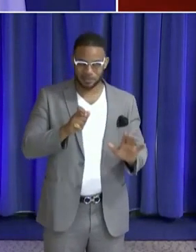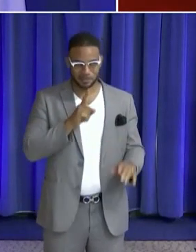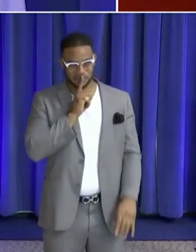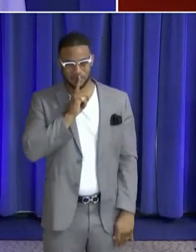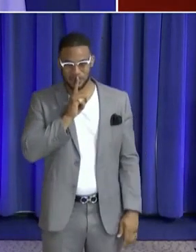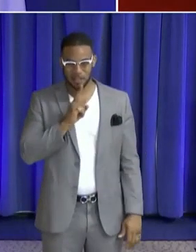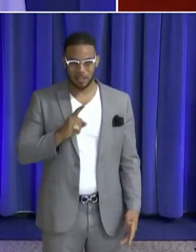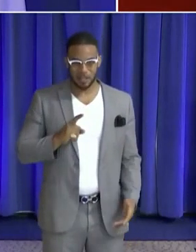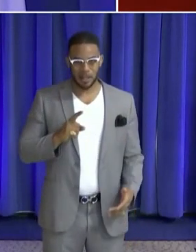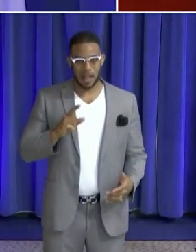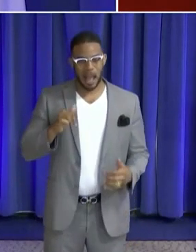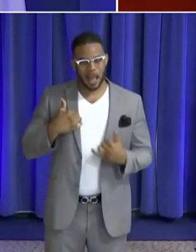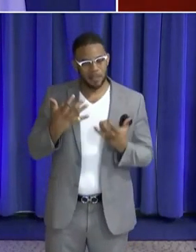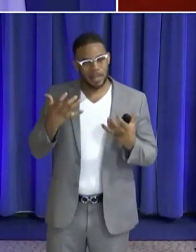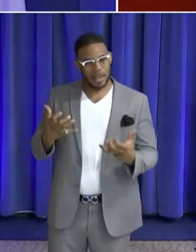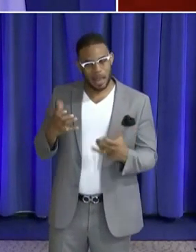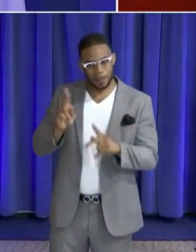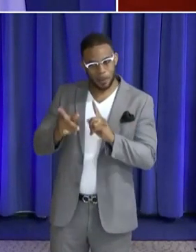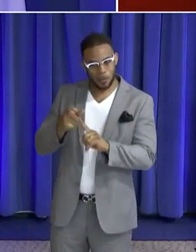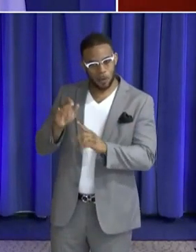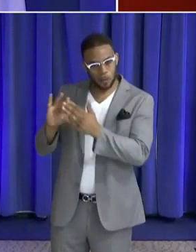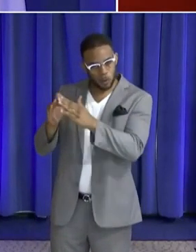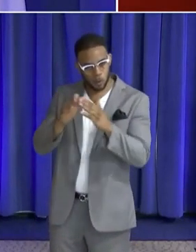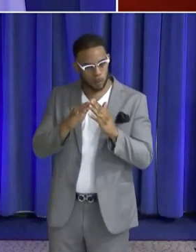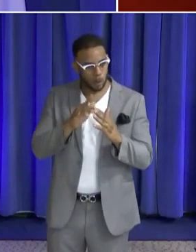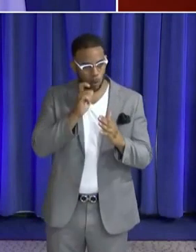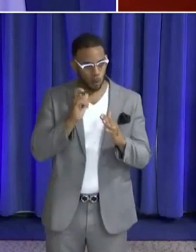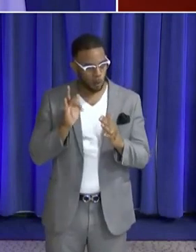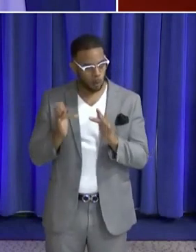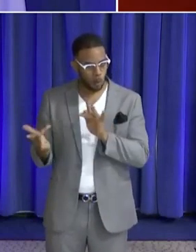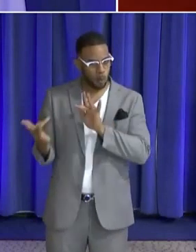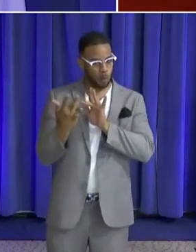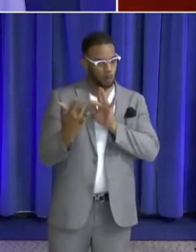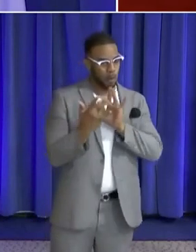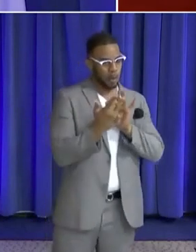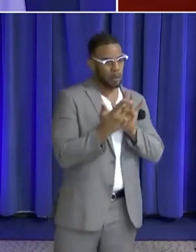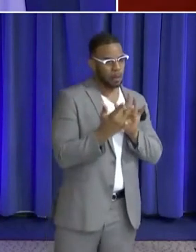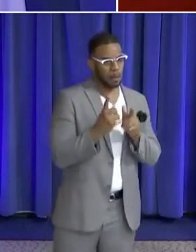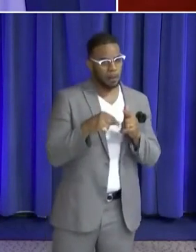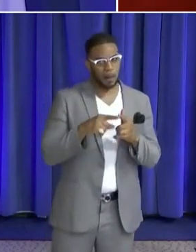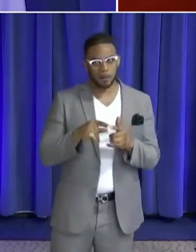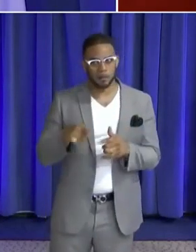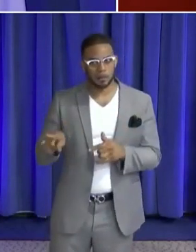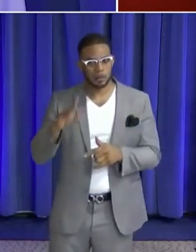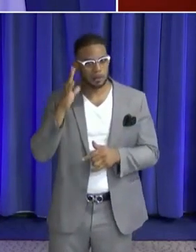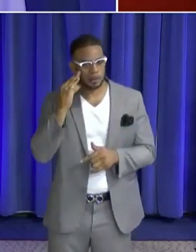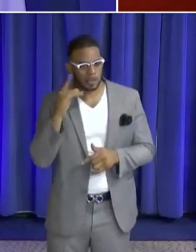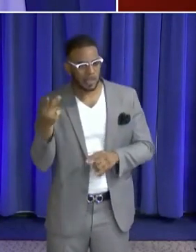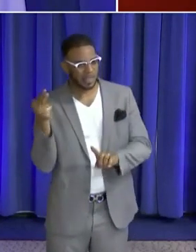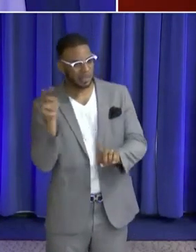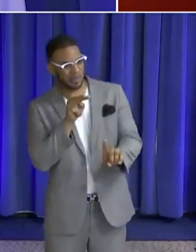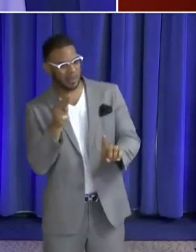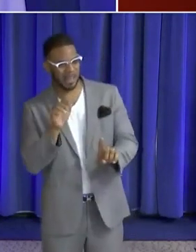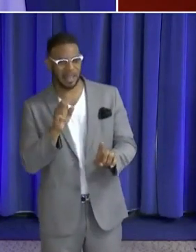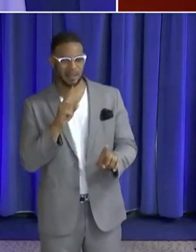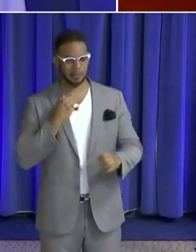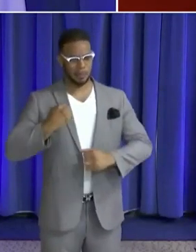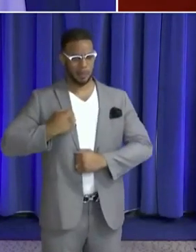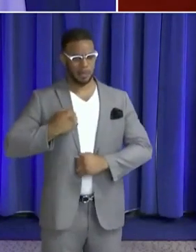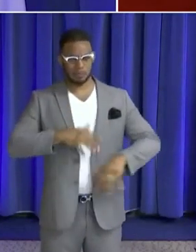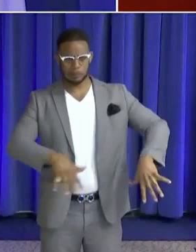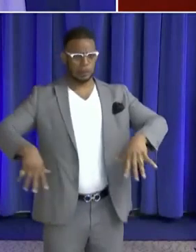gotten a lot of people from the community who have reached out about what they perceive as this